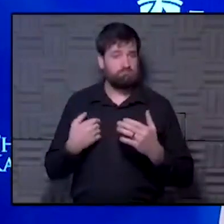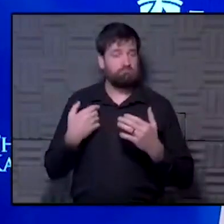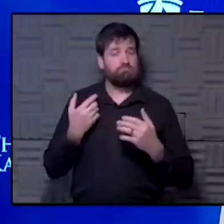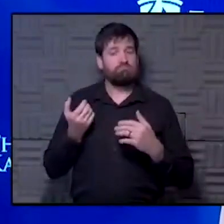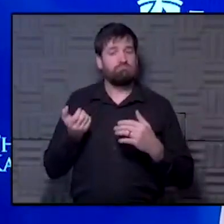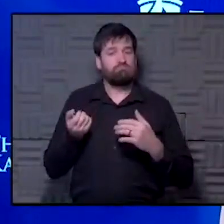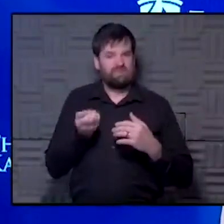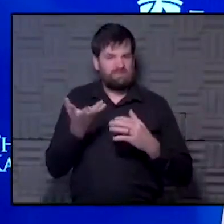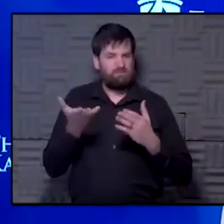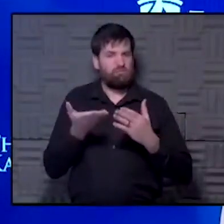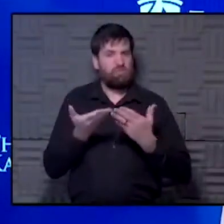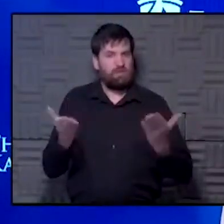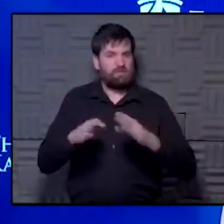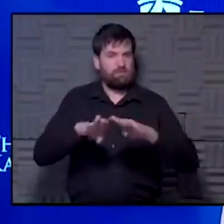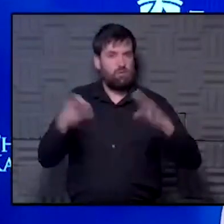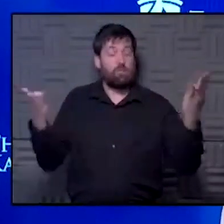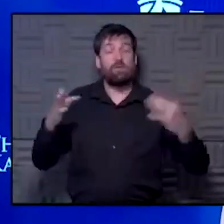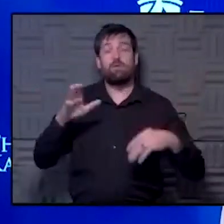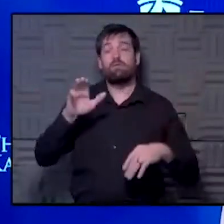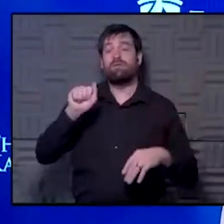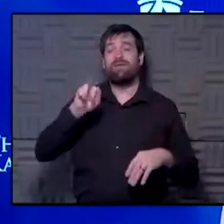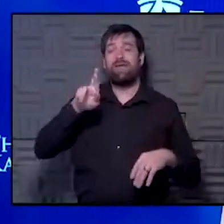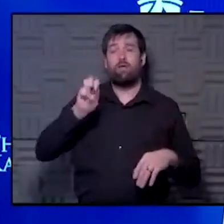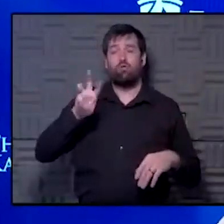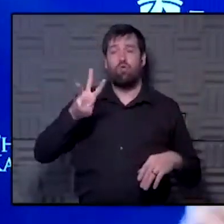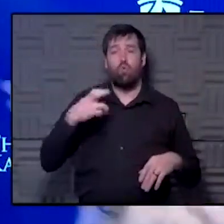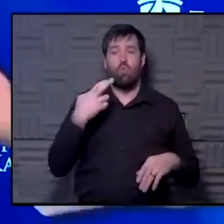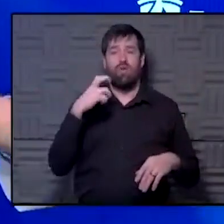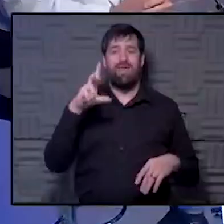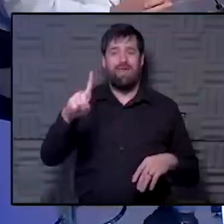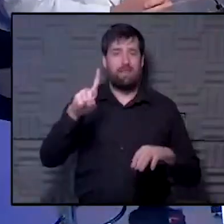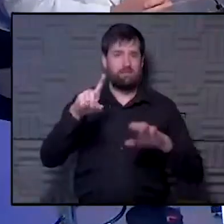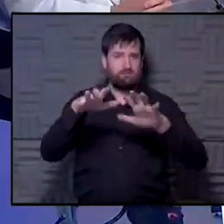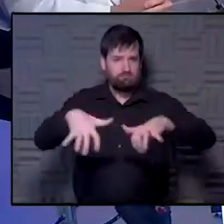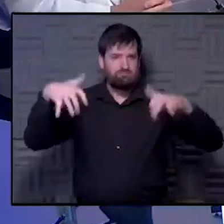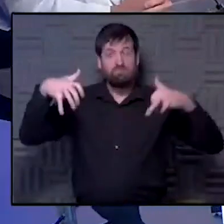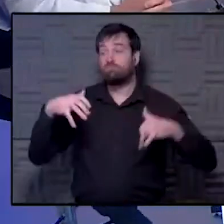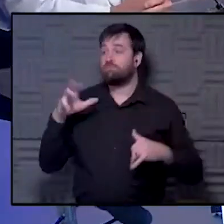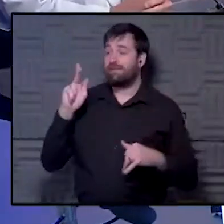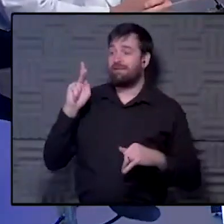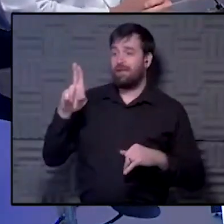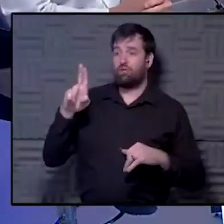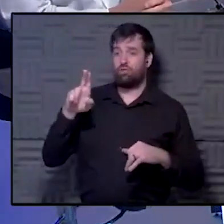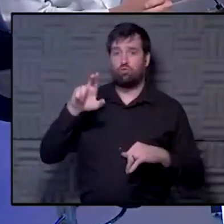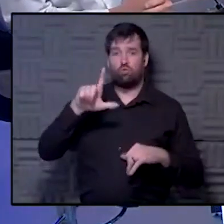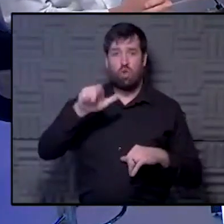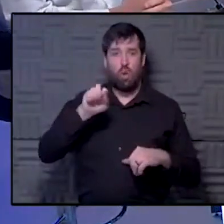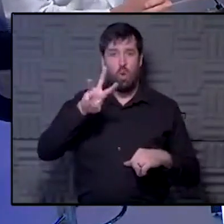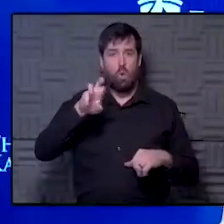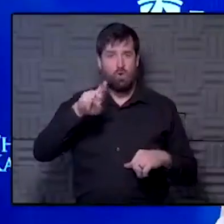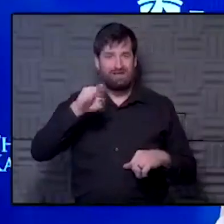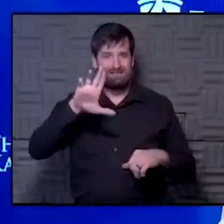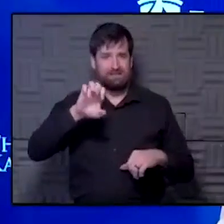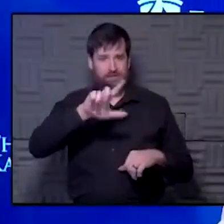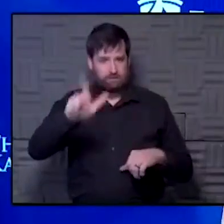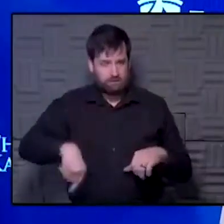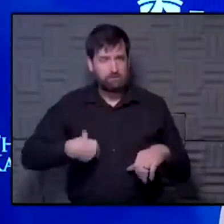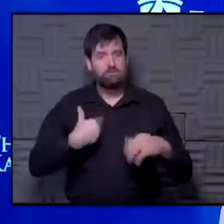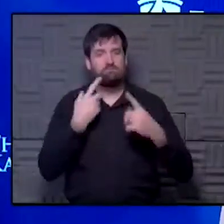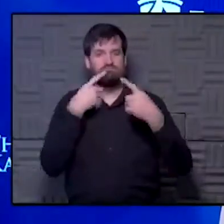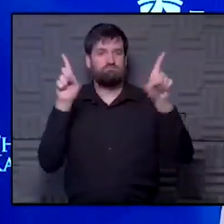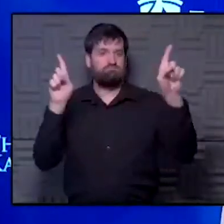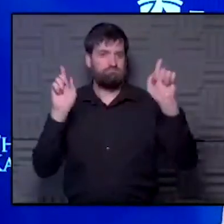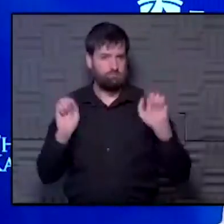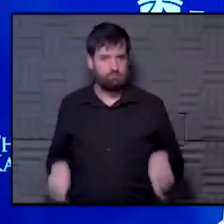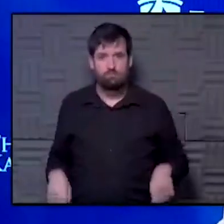several things successfully. And I think Arrowhead Stadium has been an example of success. I think KU Lawrence campus has been an example of success. So you can open